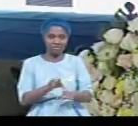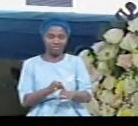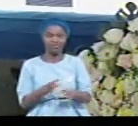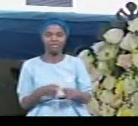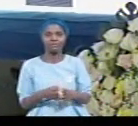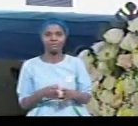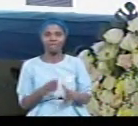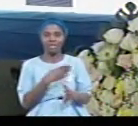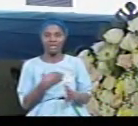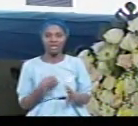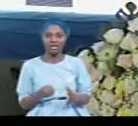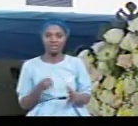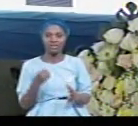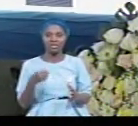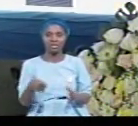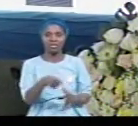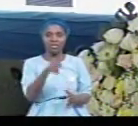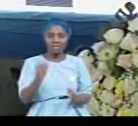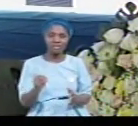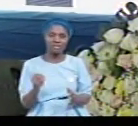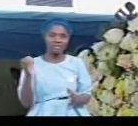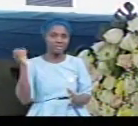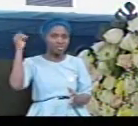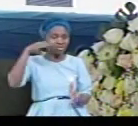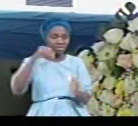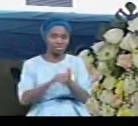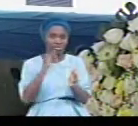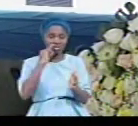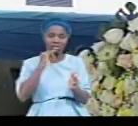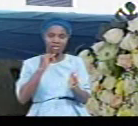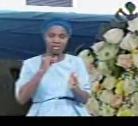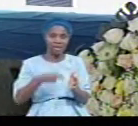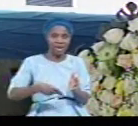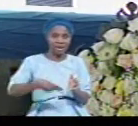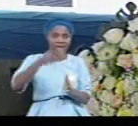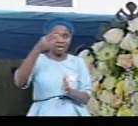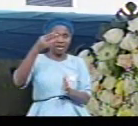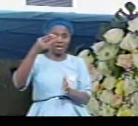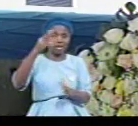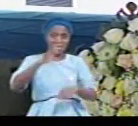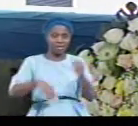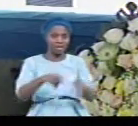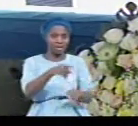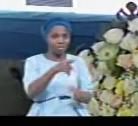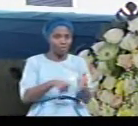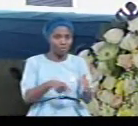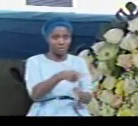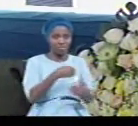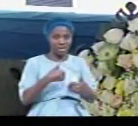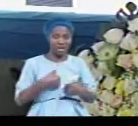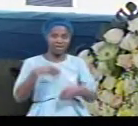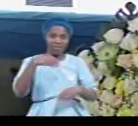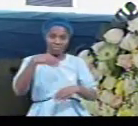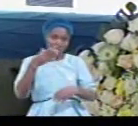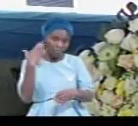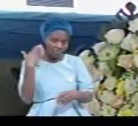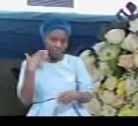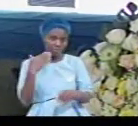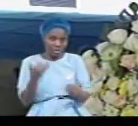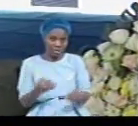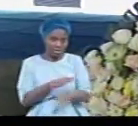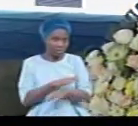than what they had in the, at the original level. Now they don't have sufficient grace. They